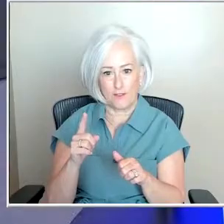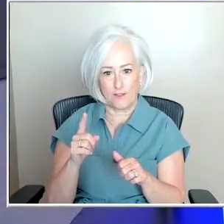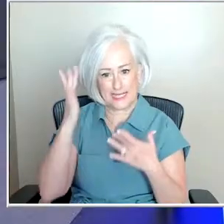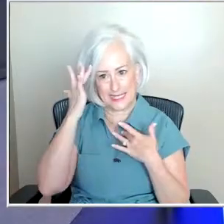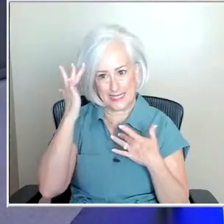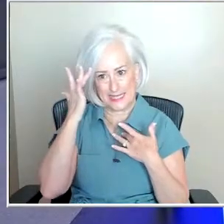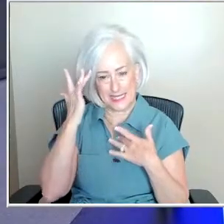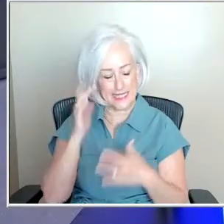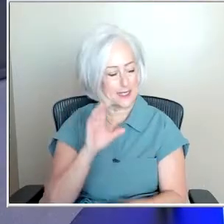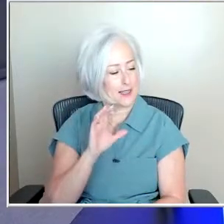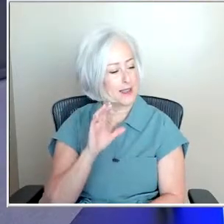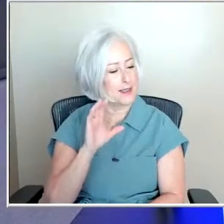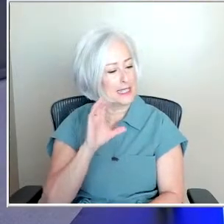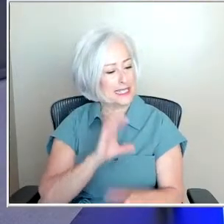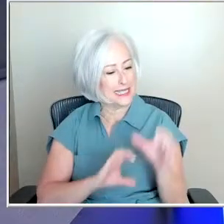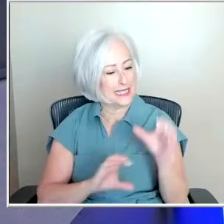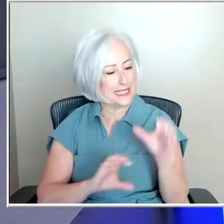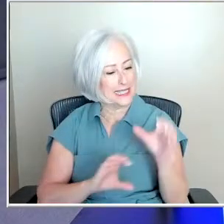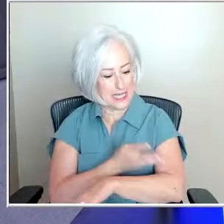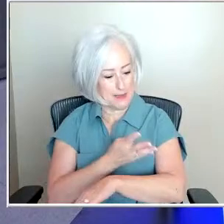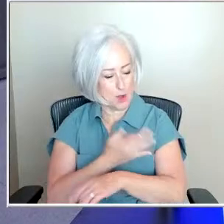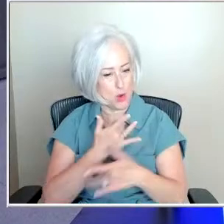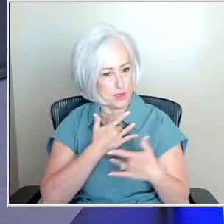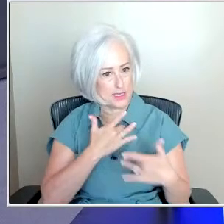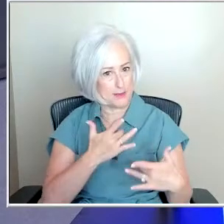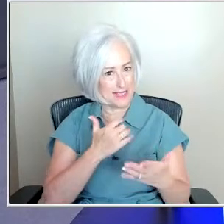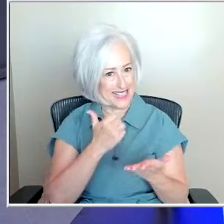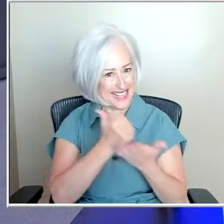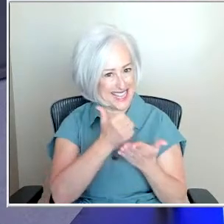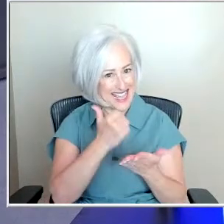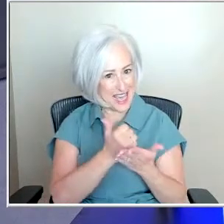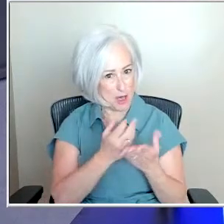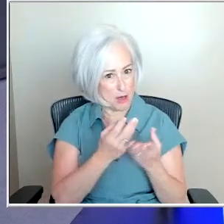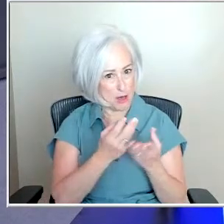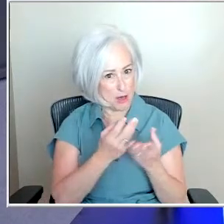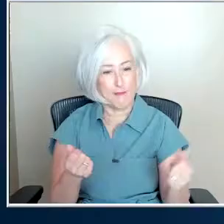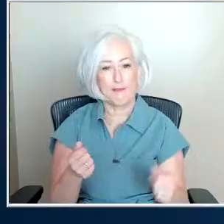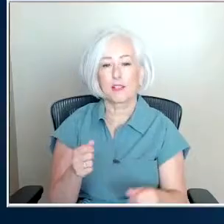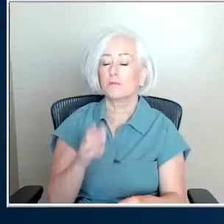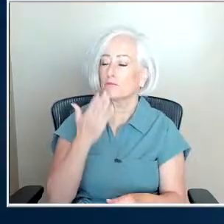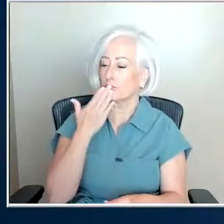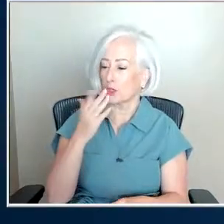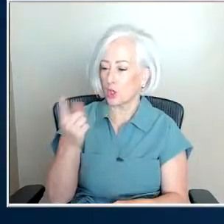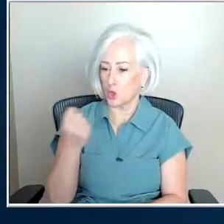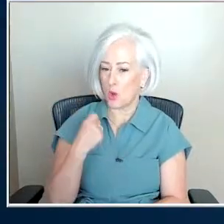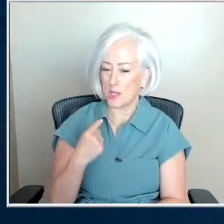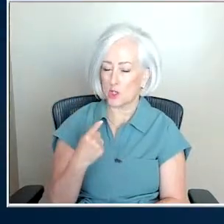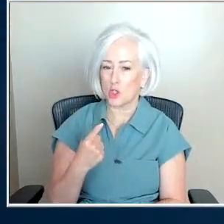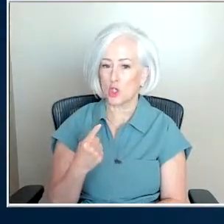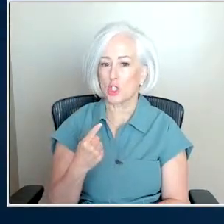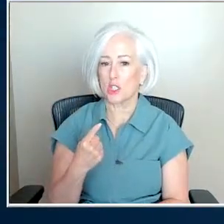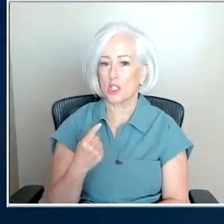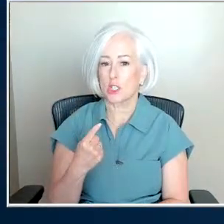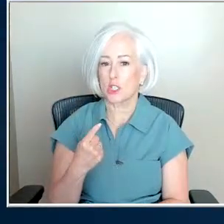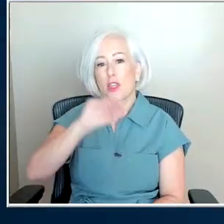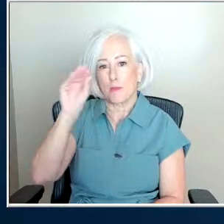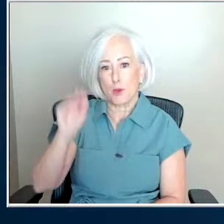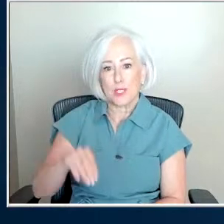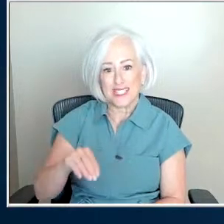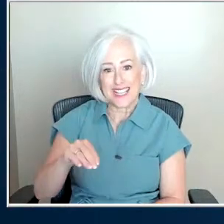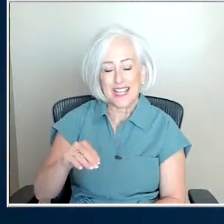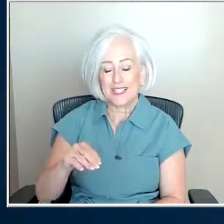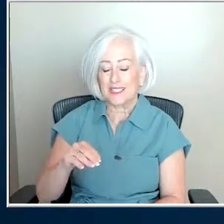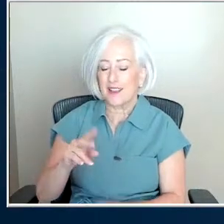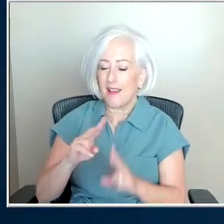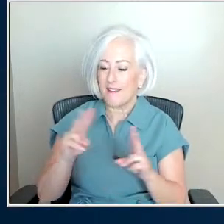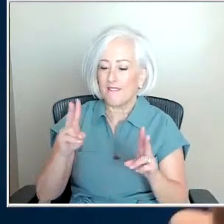usually knock it out? So that's a good question. So the odds of cure is very high with first-line therapy